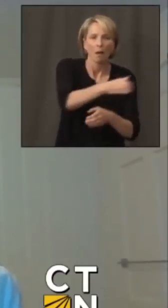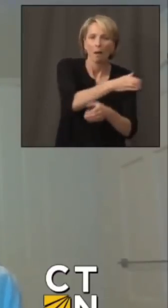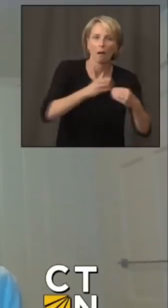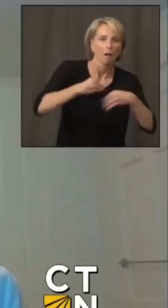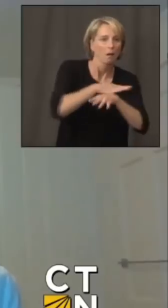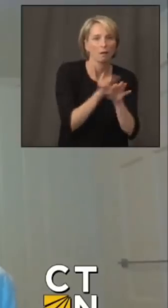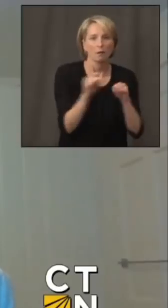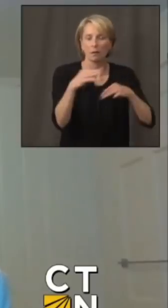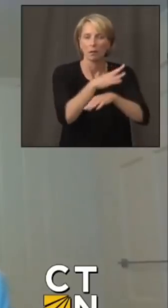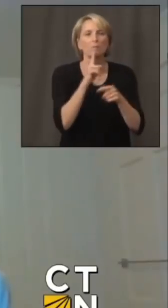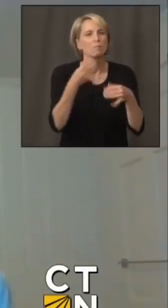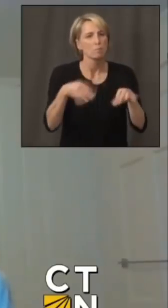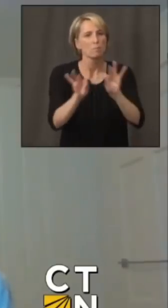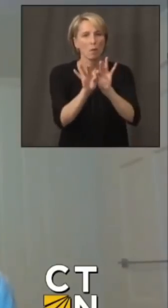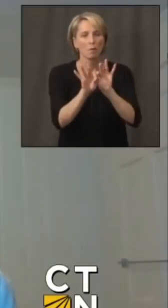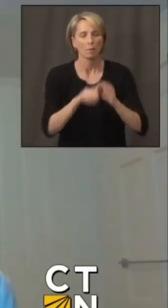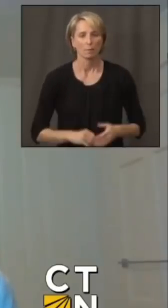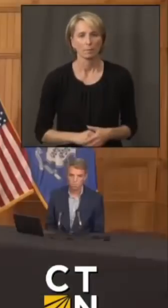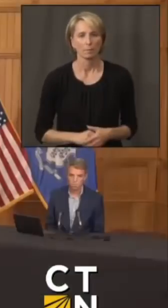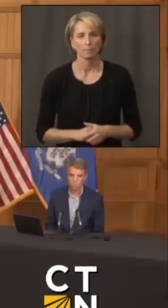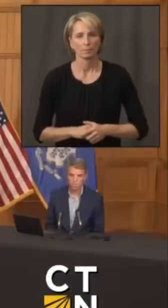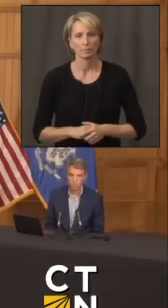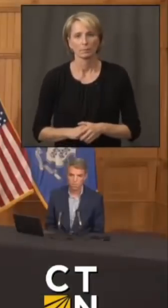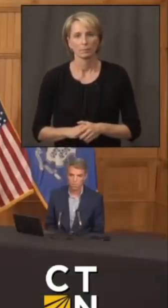happened in childcare.